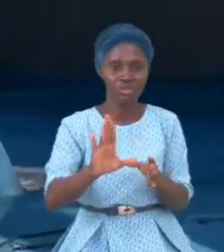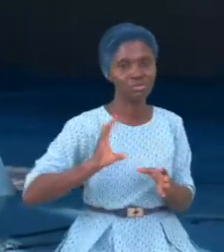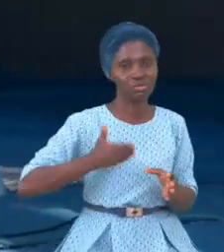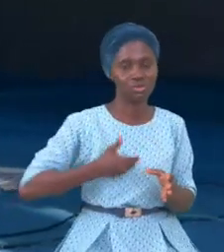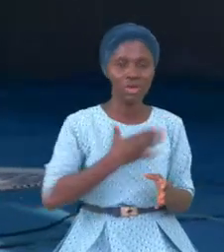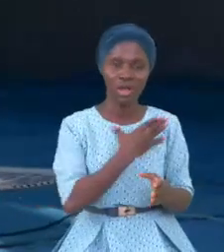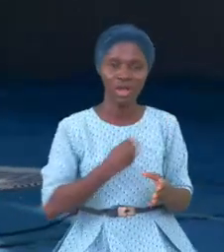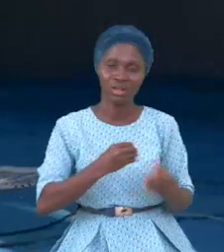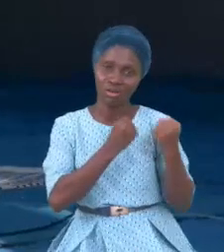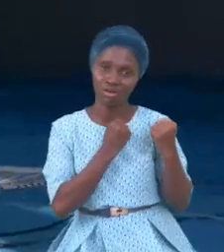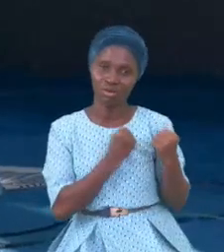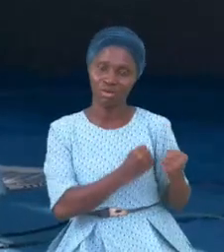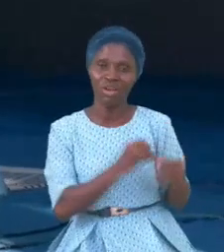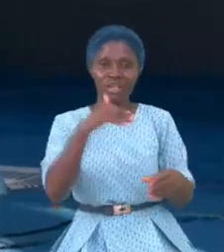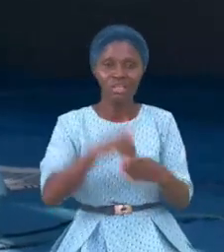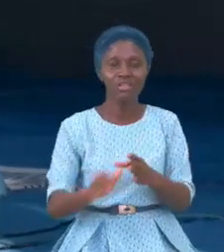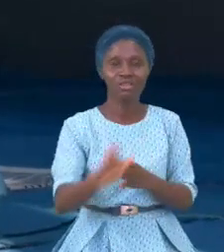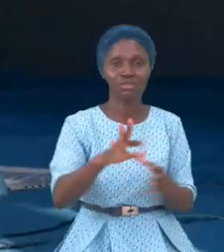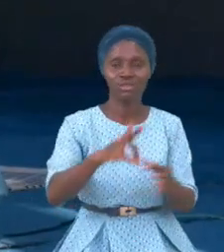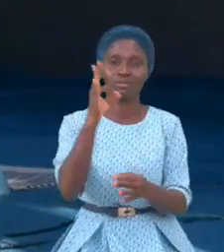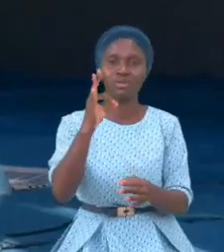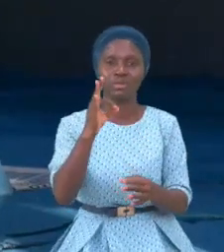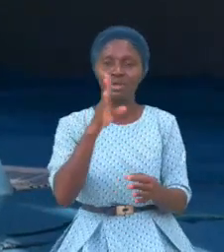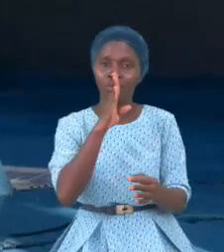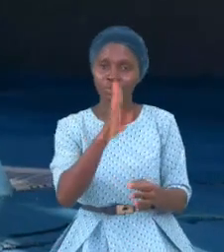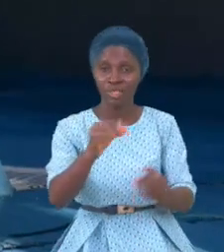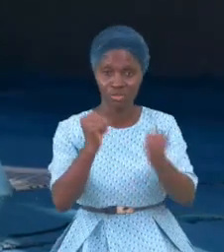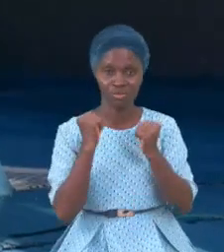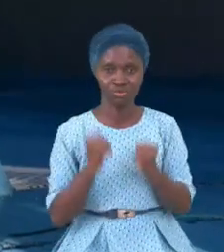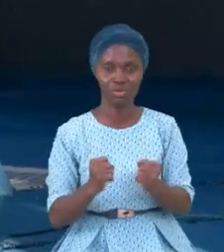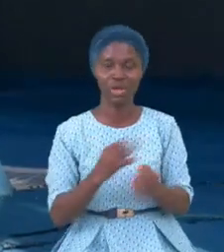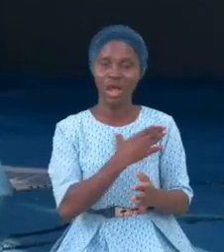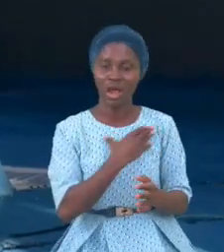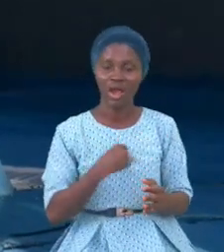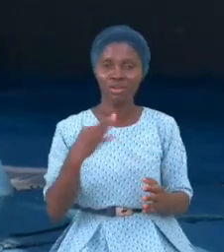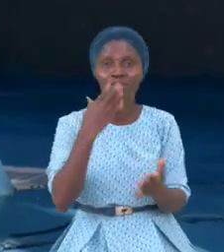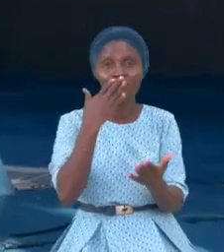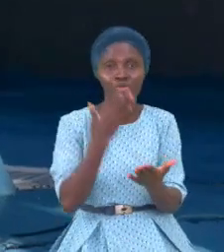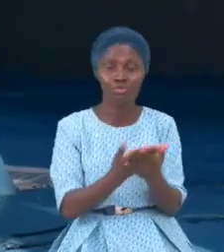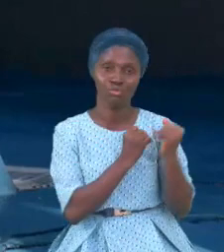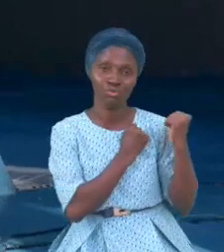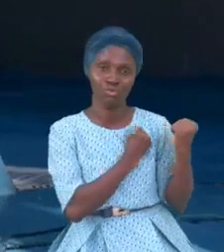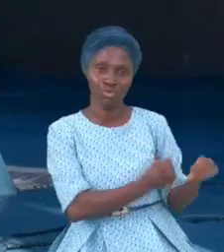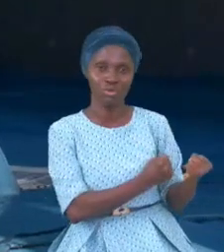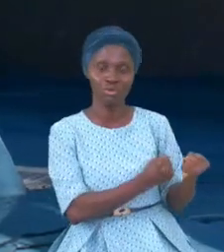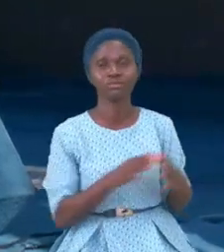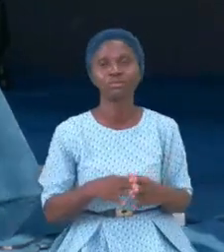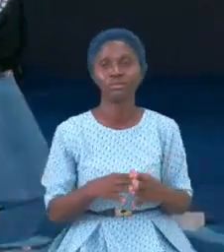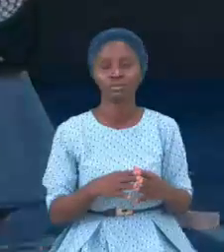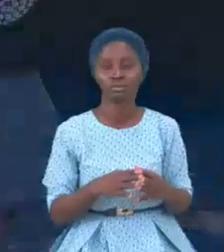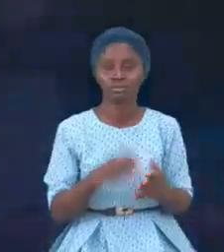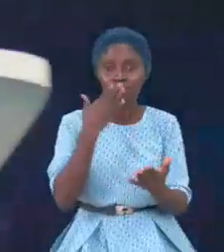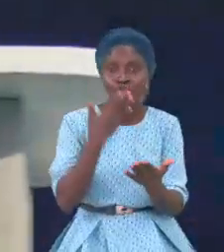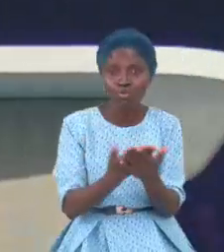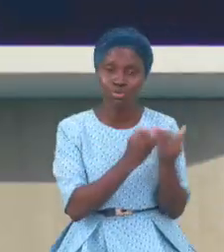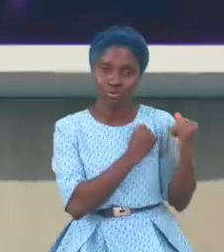and of a good courage. Good courage. That's bad courage. Somebody sees